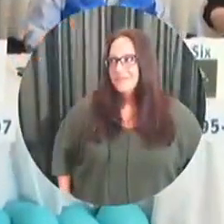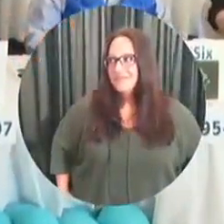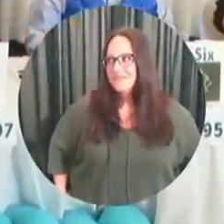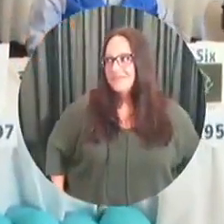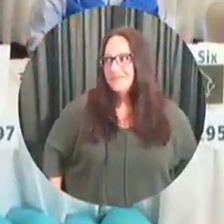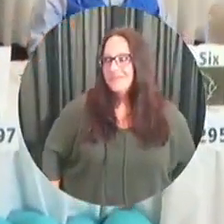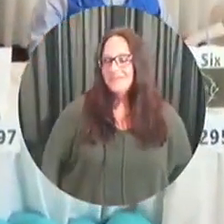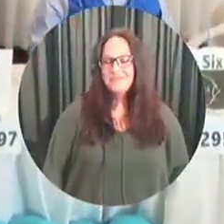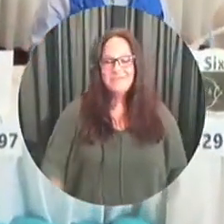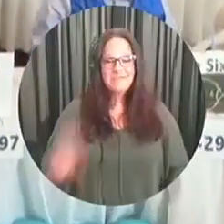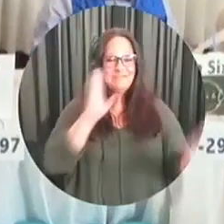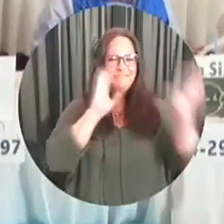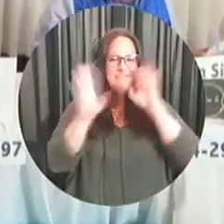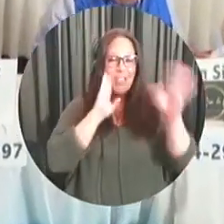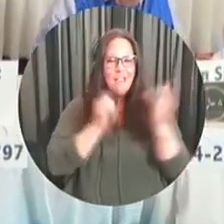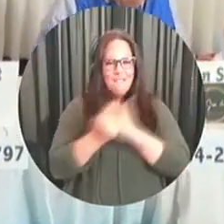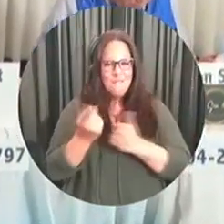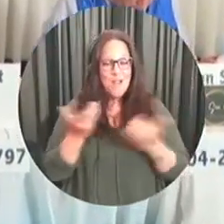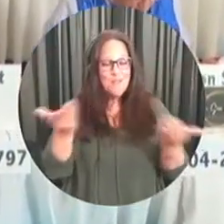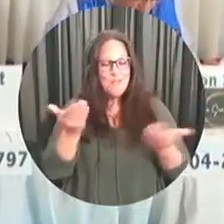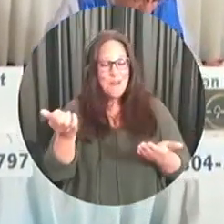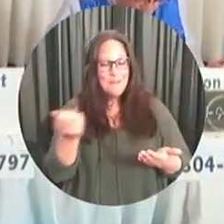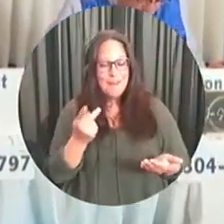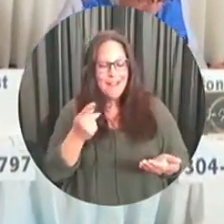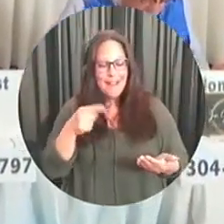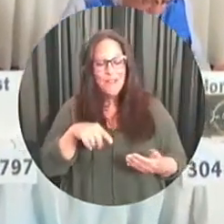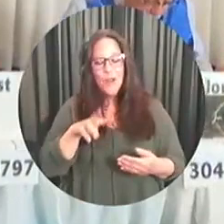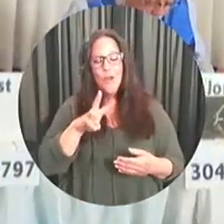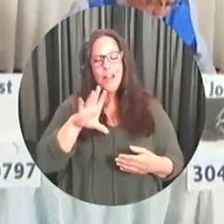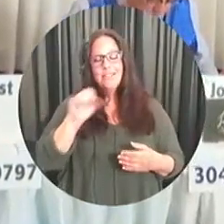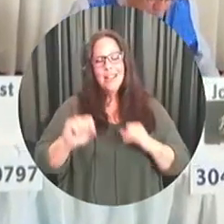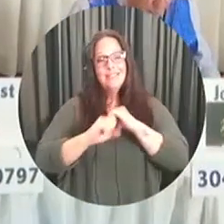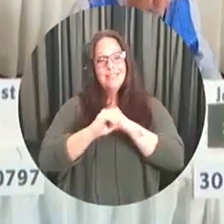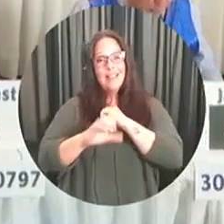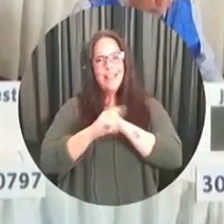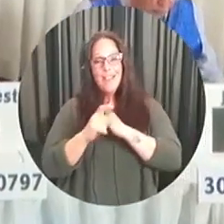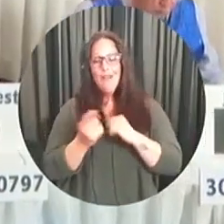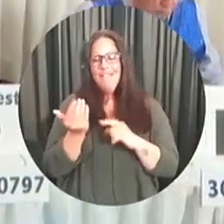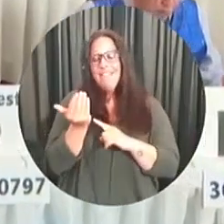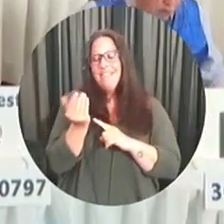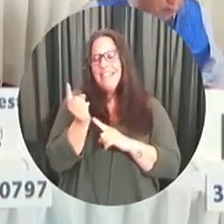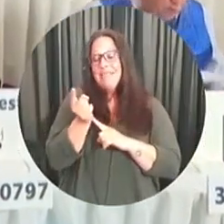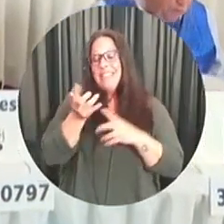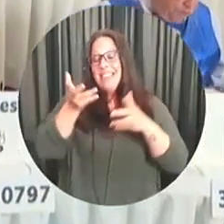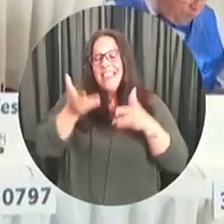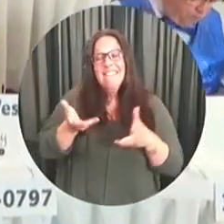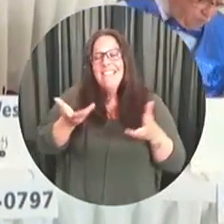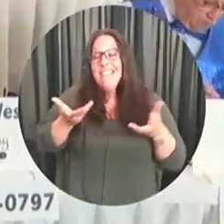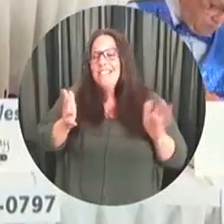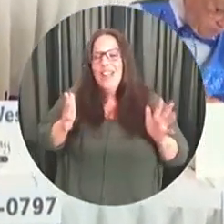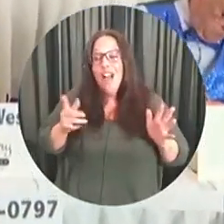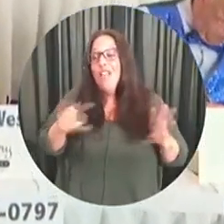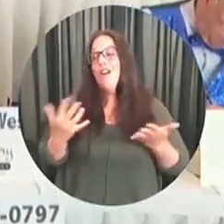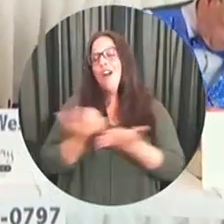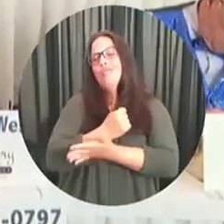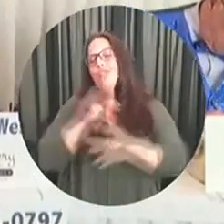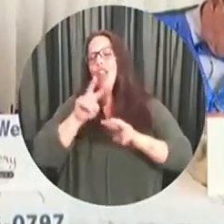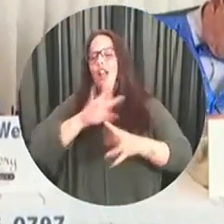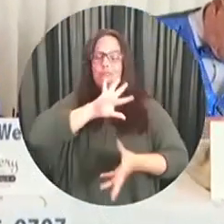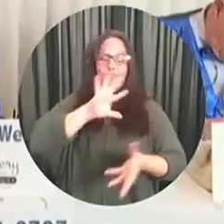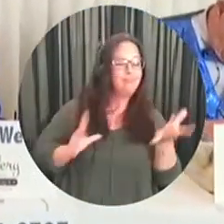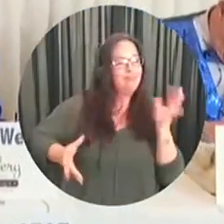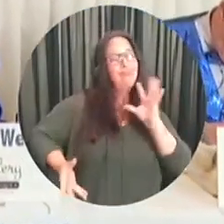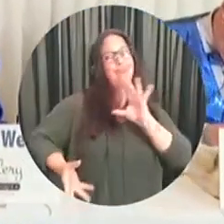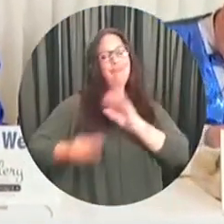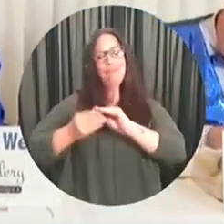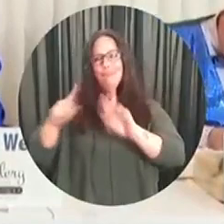Hello, everyone, and welcome back to the Wood County Society Telethon. We only have about 15 more minutes left, so we're going to take a look at all the money we have raised so far